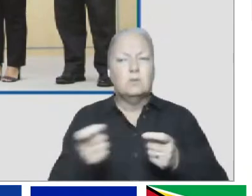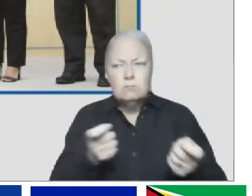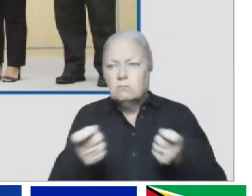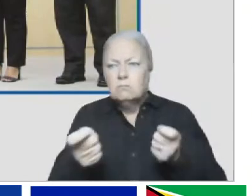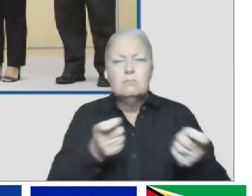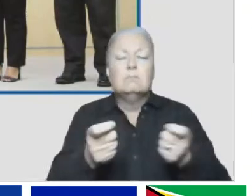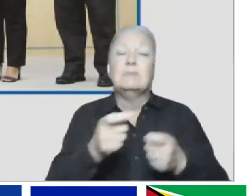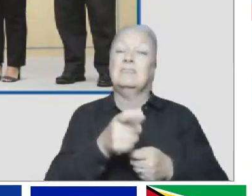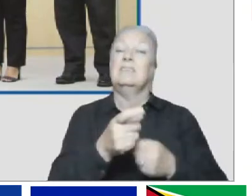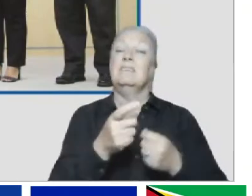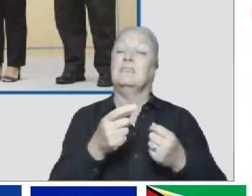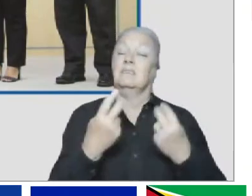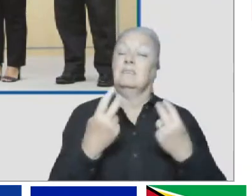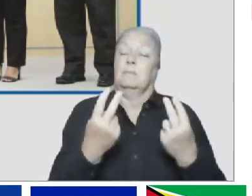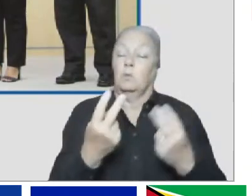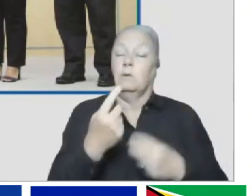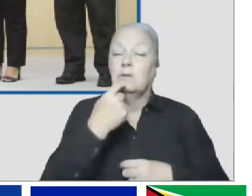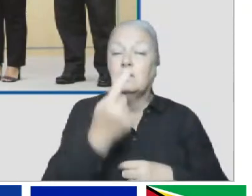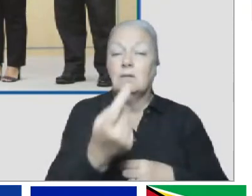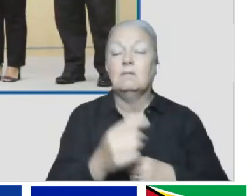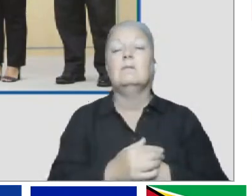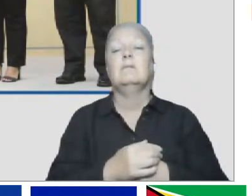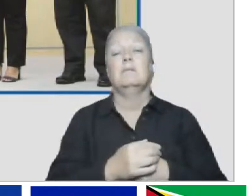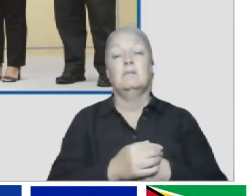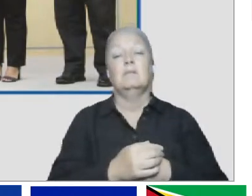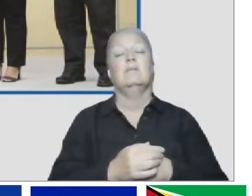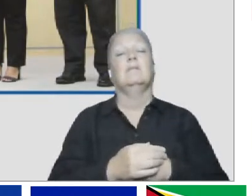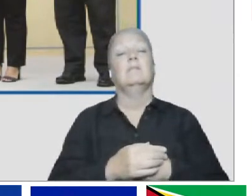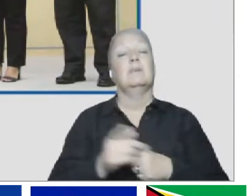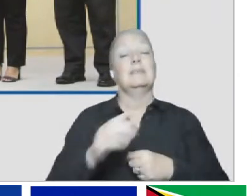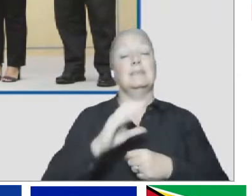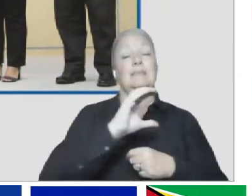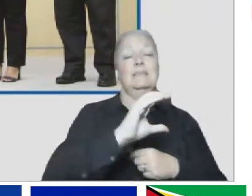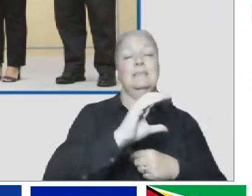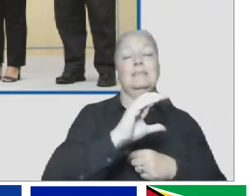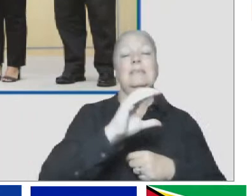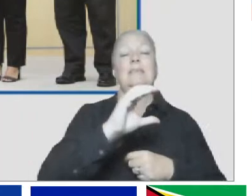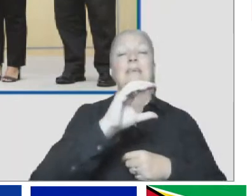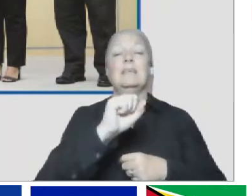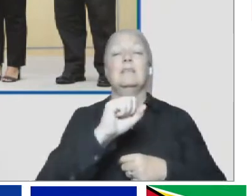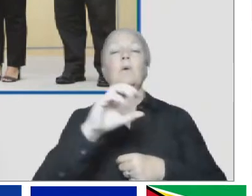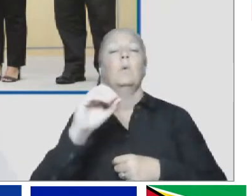the role of civil society organizations.